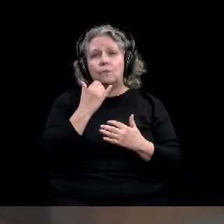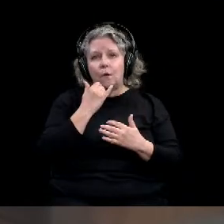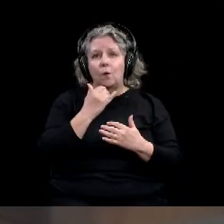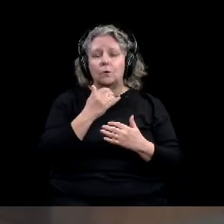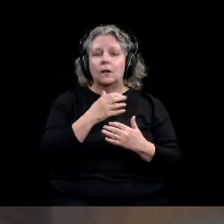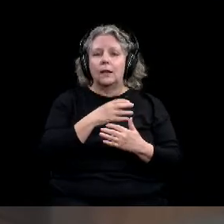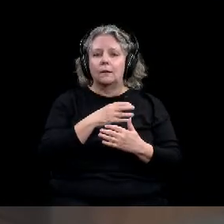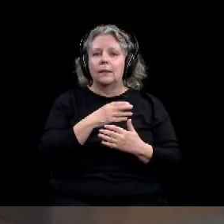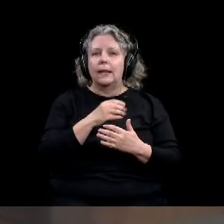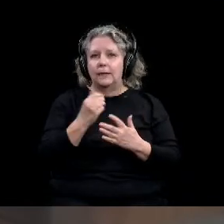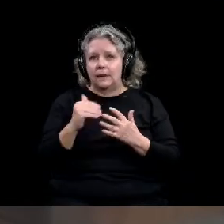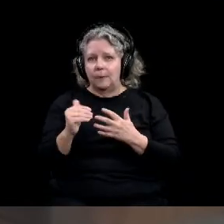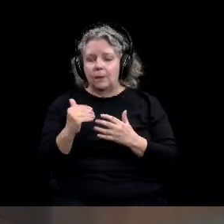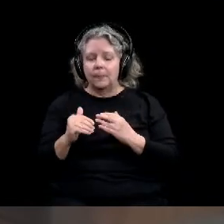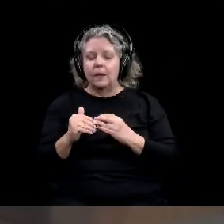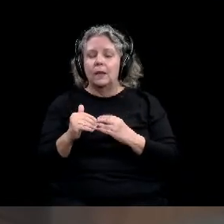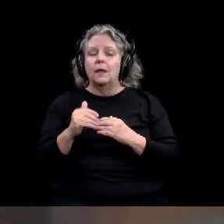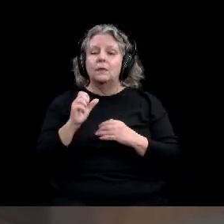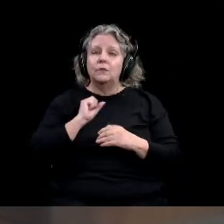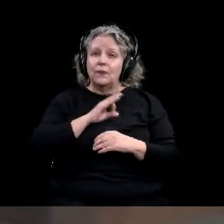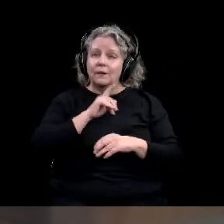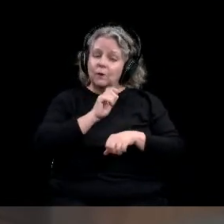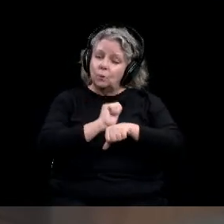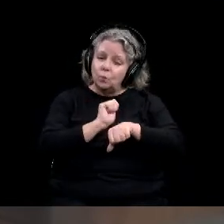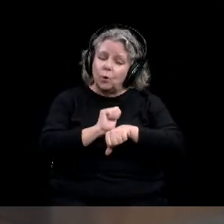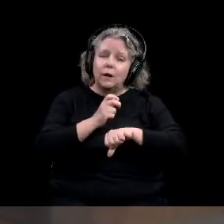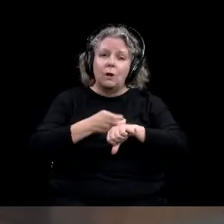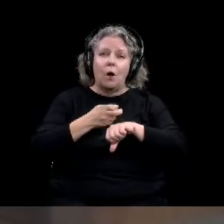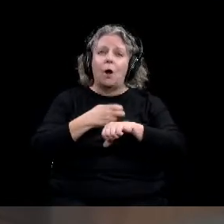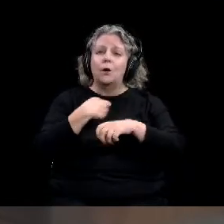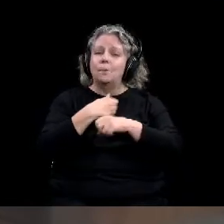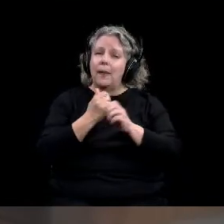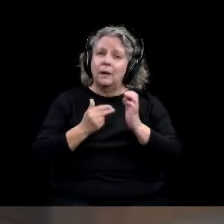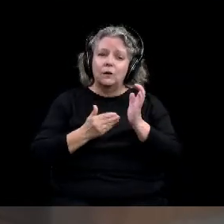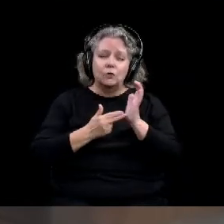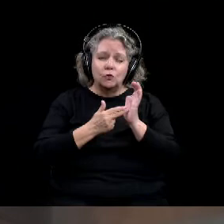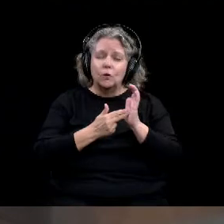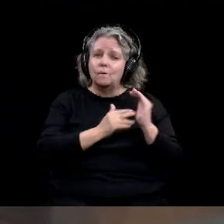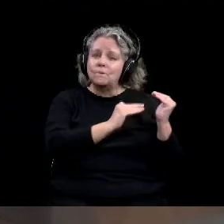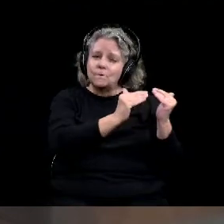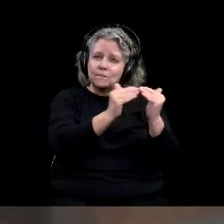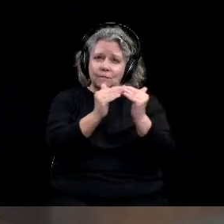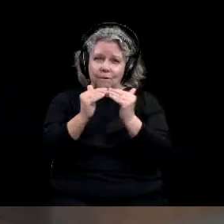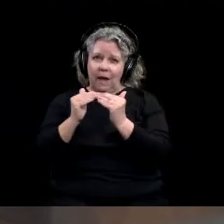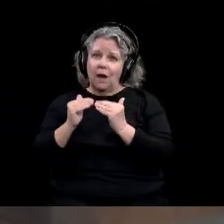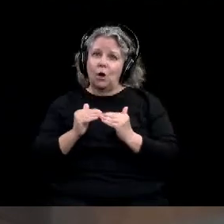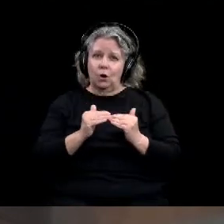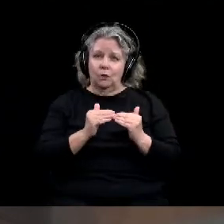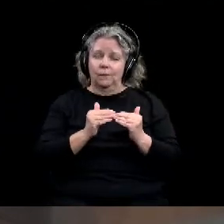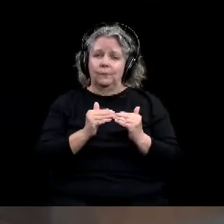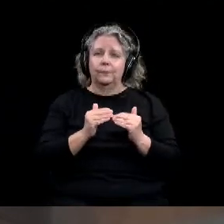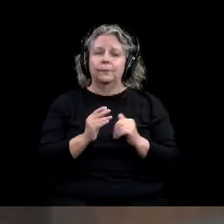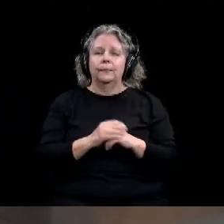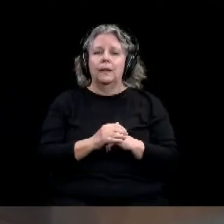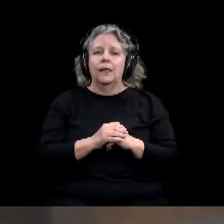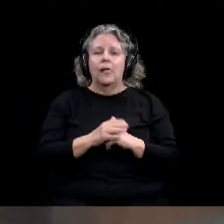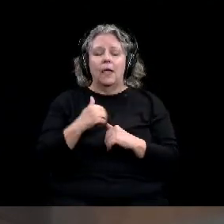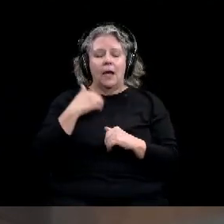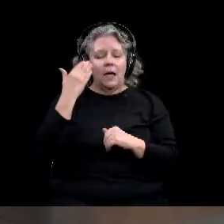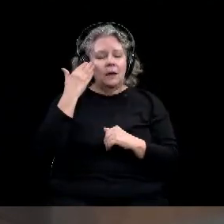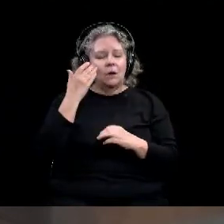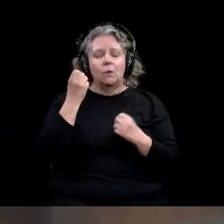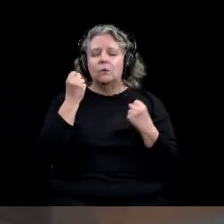fair and equitable for everyone. I acknowledge that many citizens have tried to register for the vaccine with us and